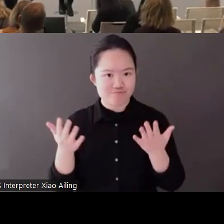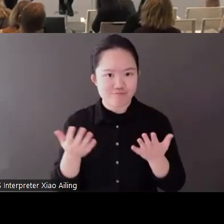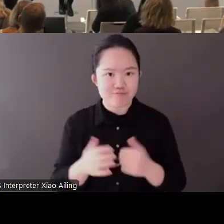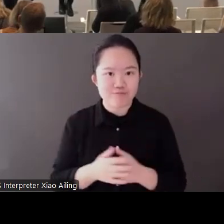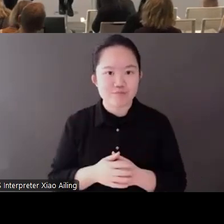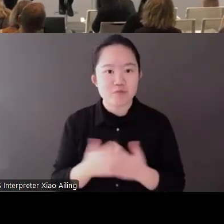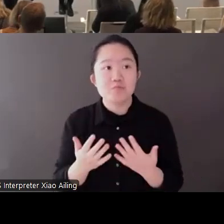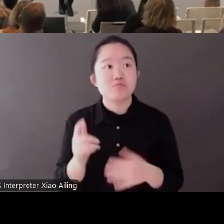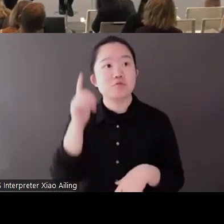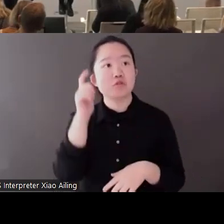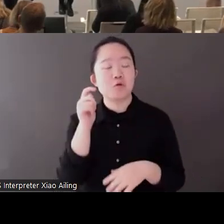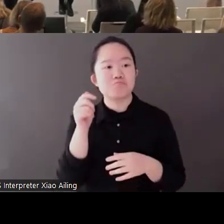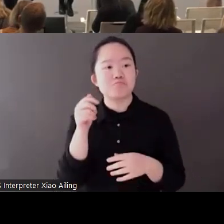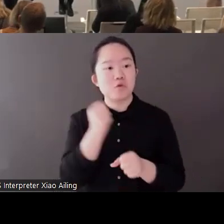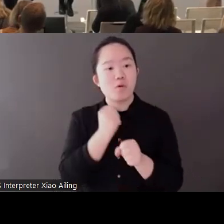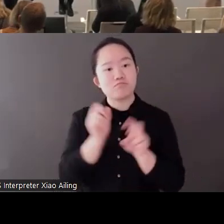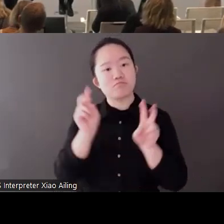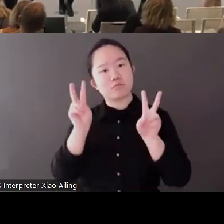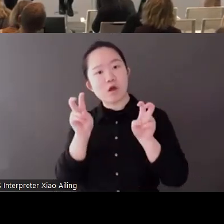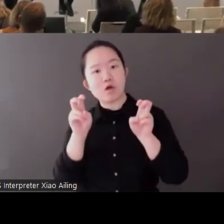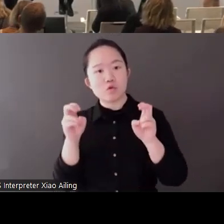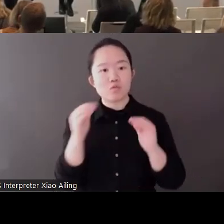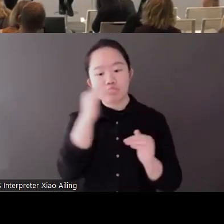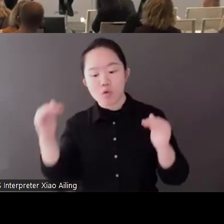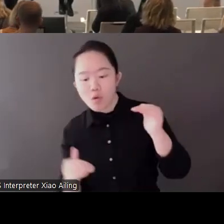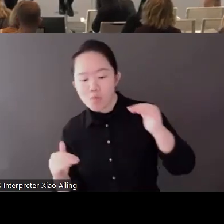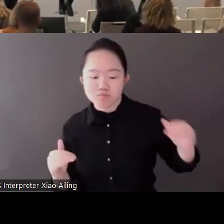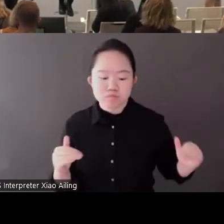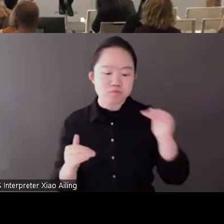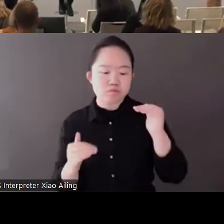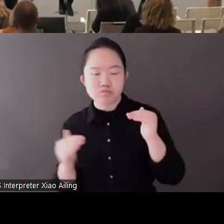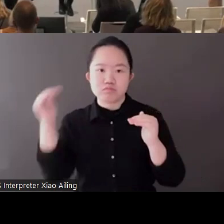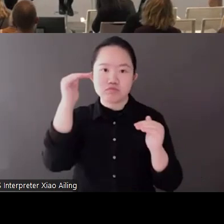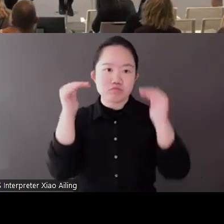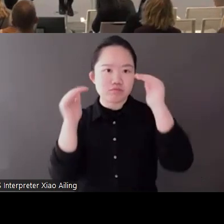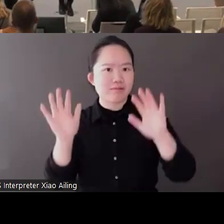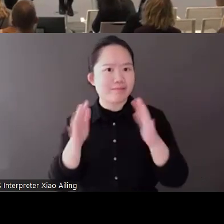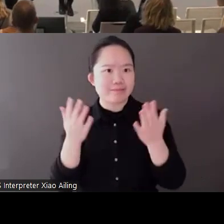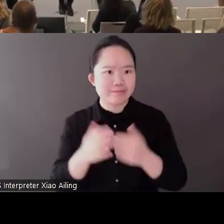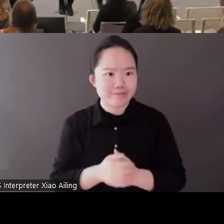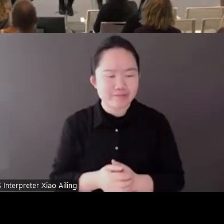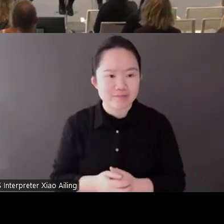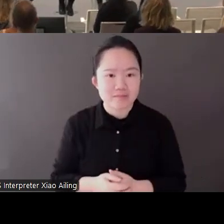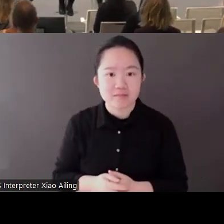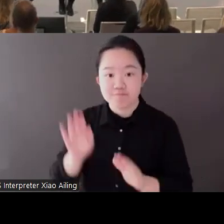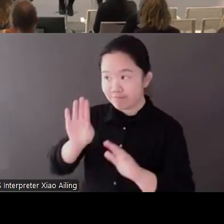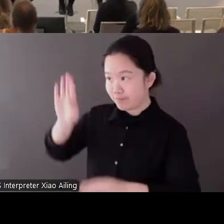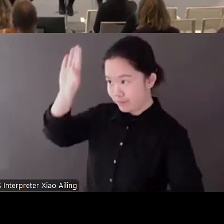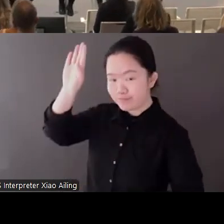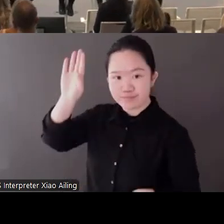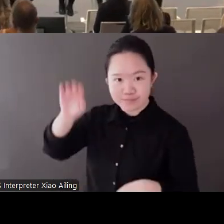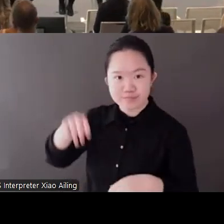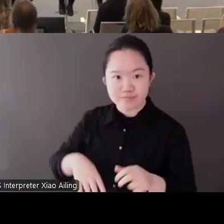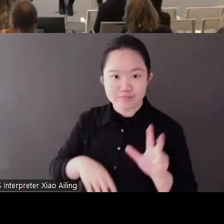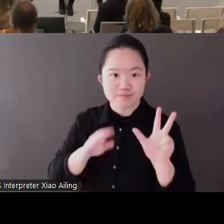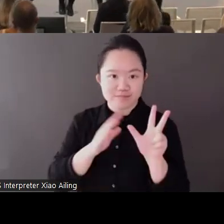or how does that decision making happen? I think that's maybe I can start, because we definitely started from